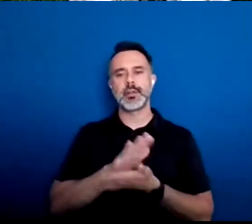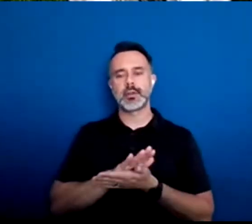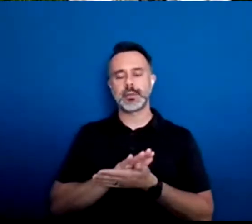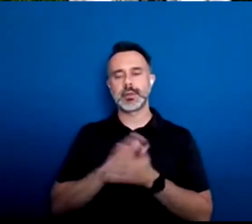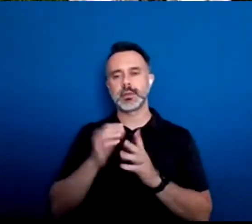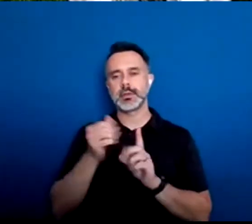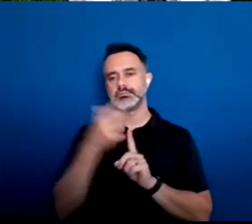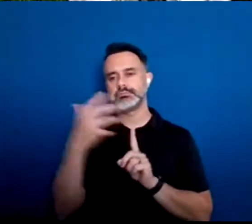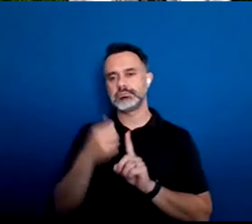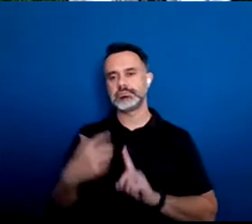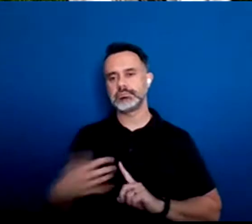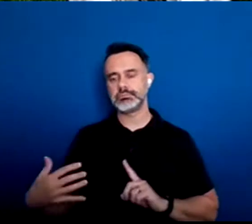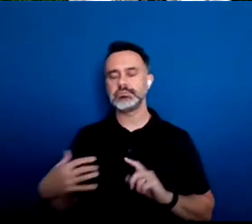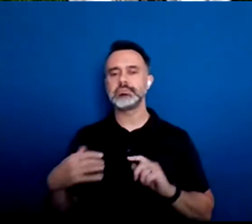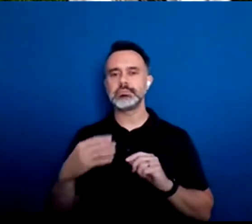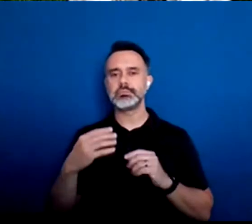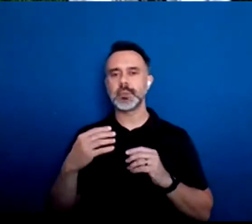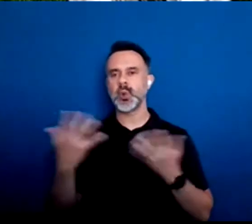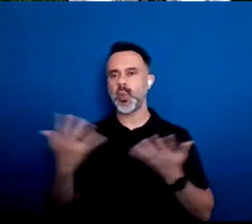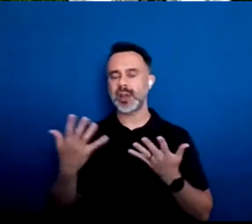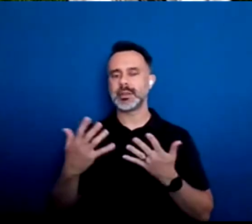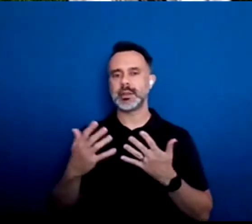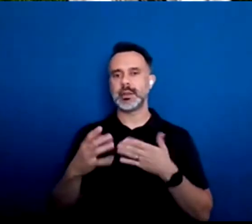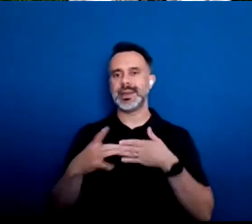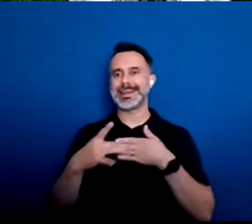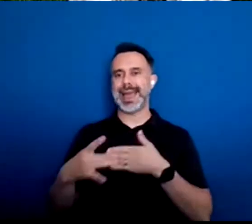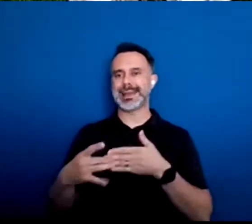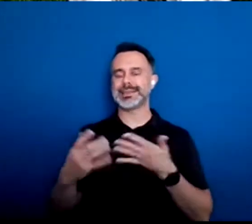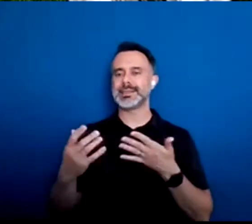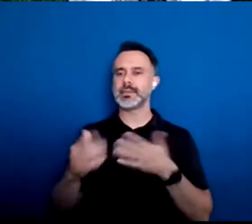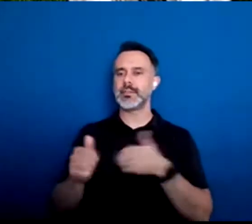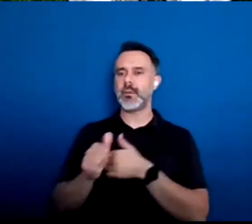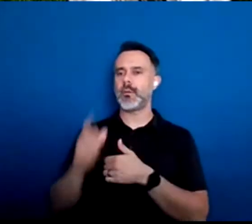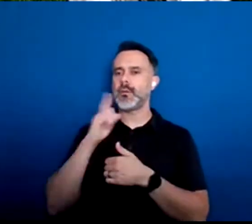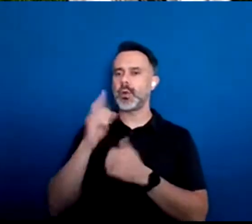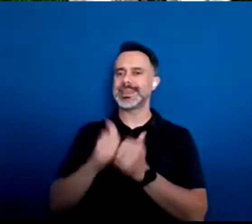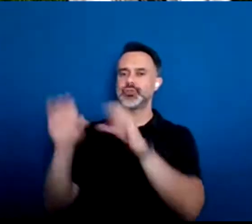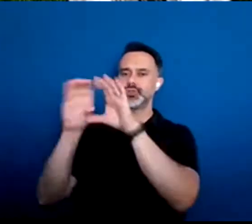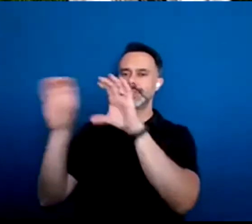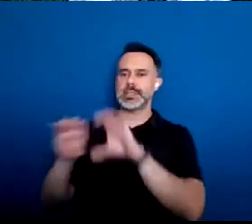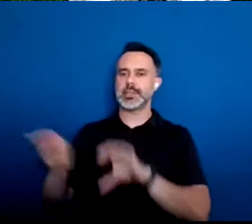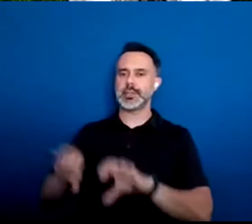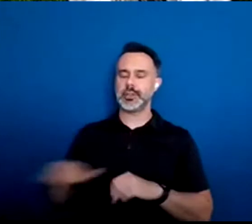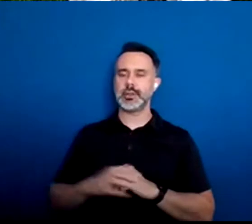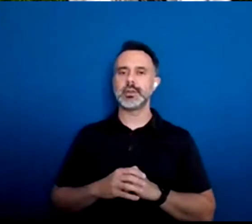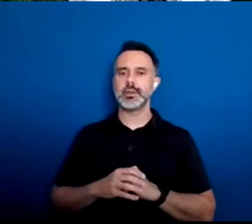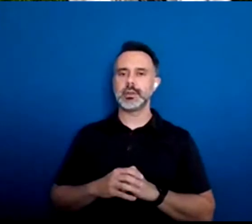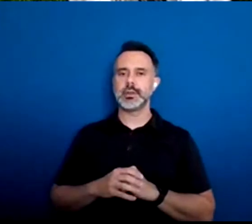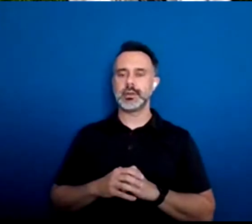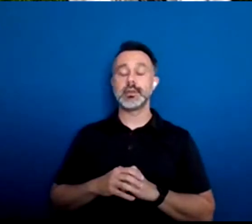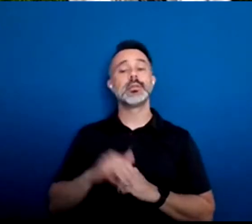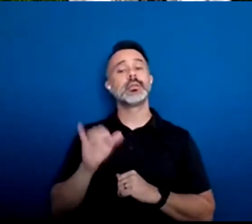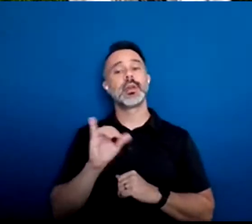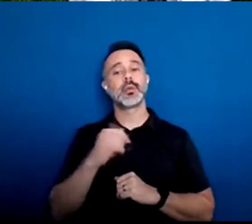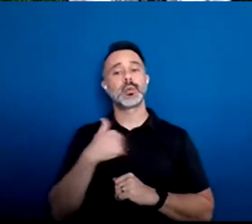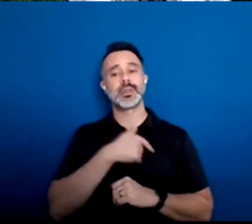what the guidance is for each tier. So looking at that, we also have a team at the county where